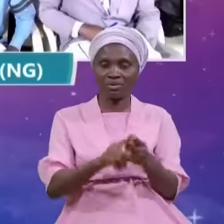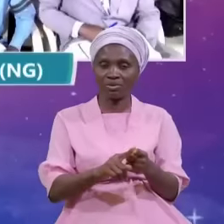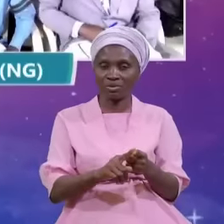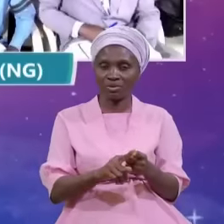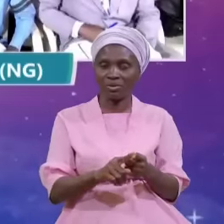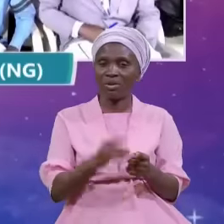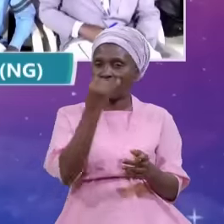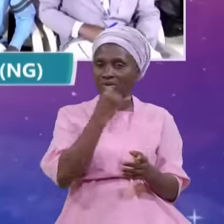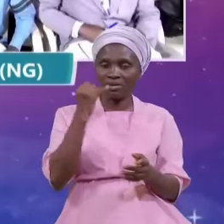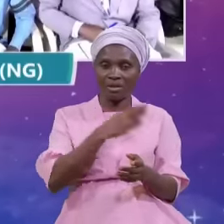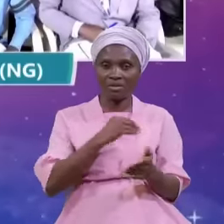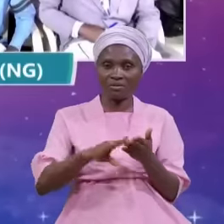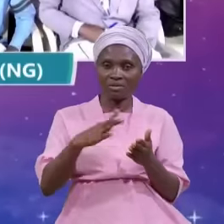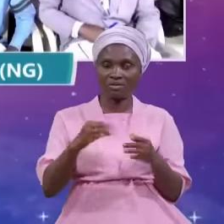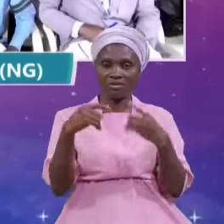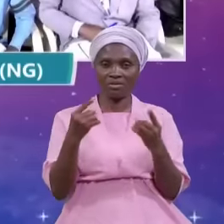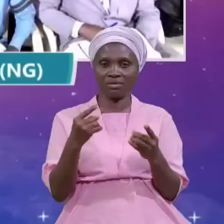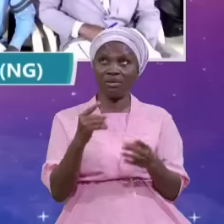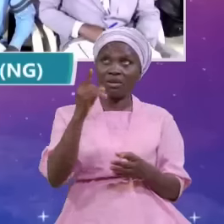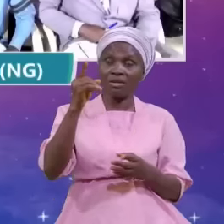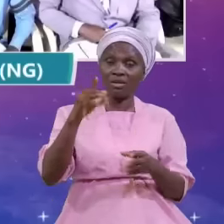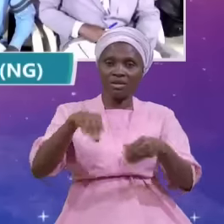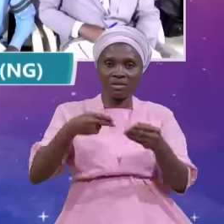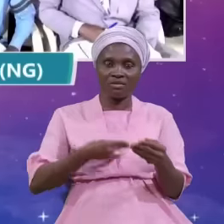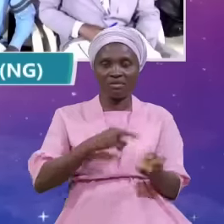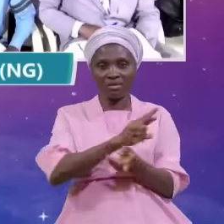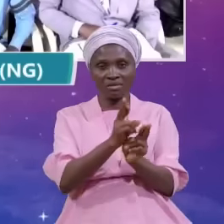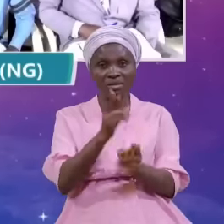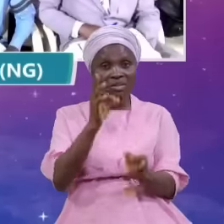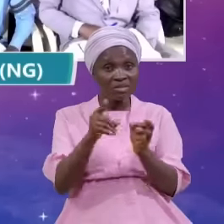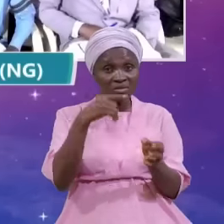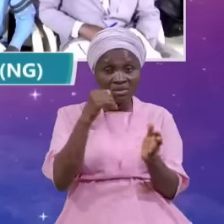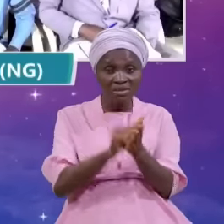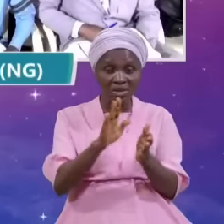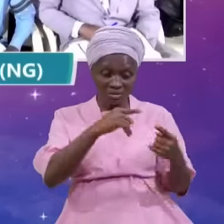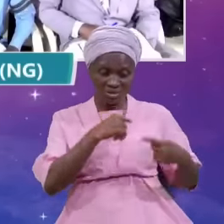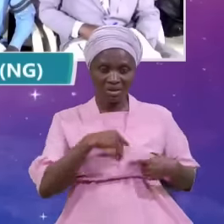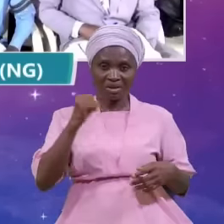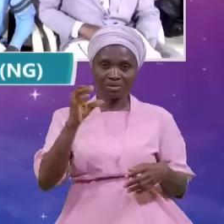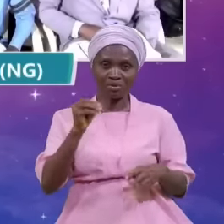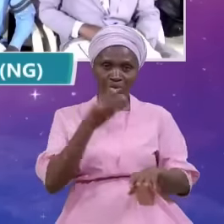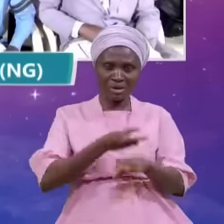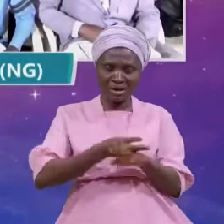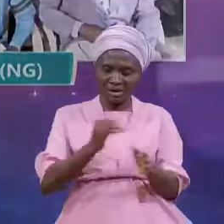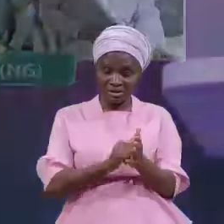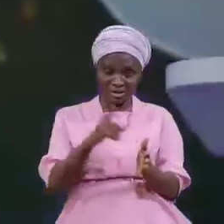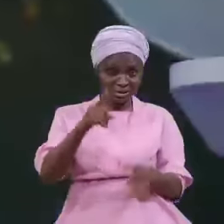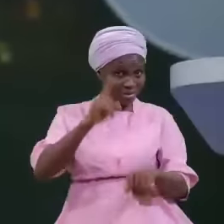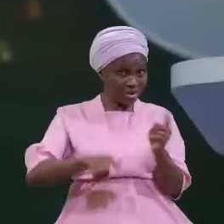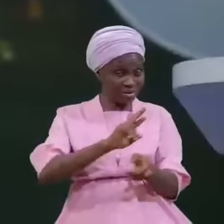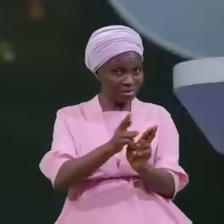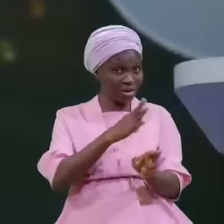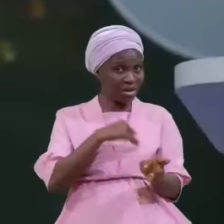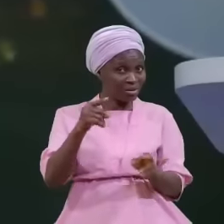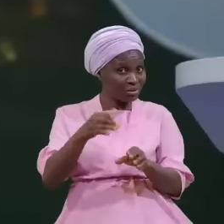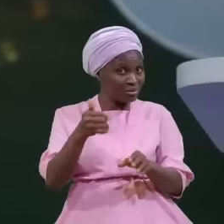repentance. If you say your heart is so hard, you cannot repent, and you do not repent, it's because you